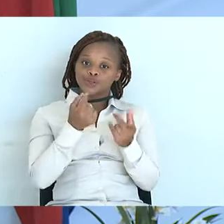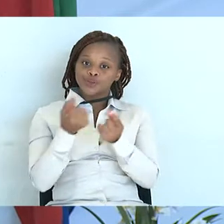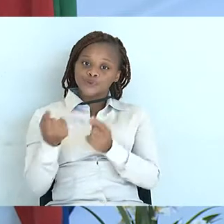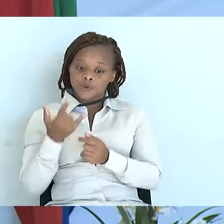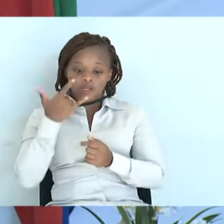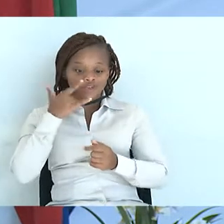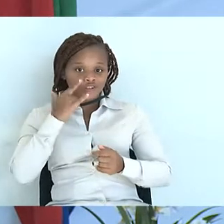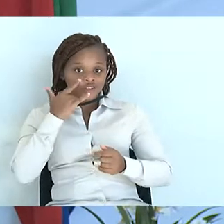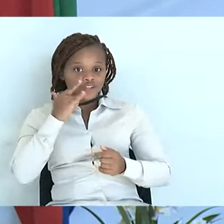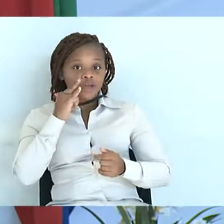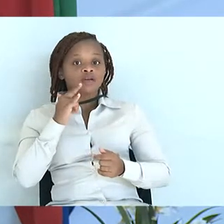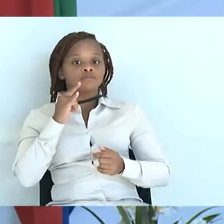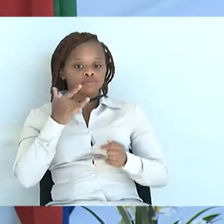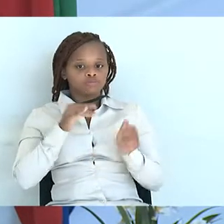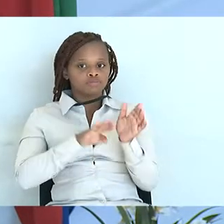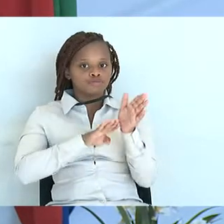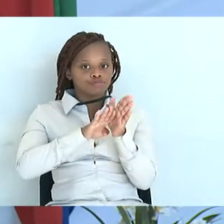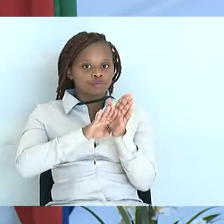this potential.